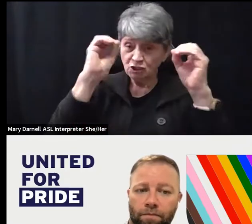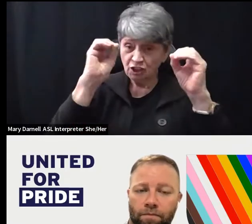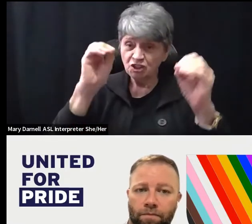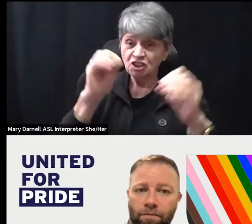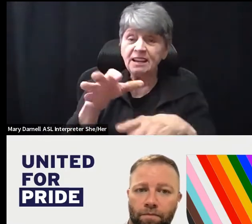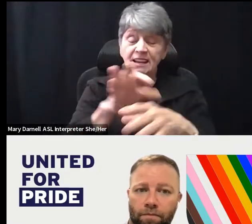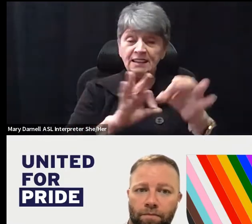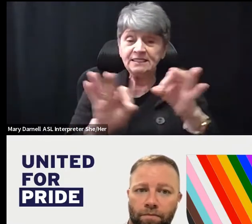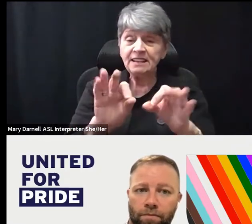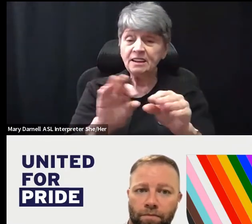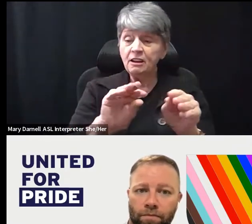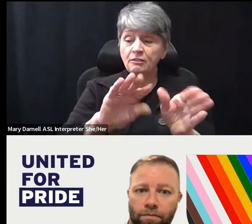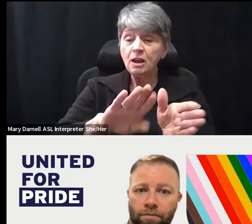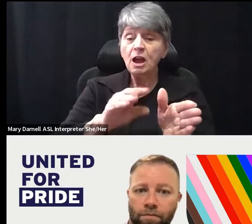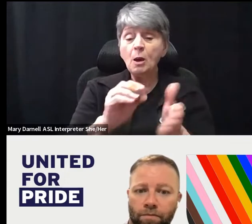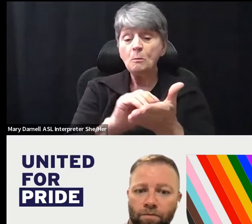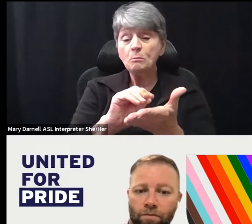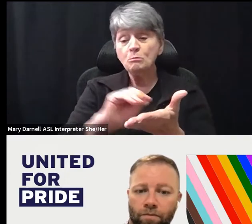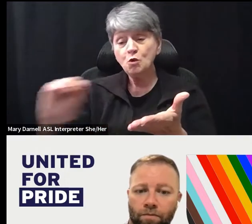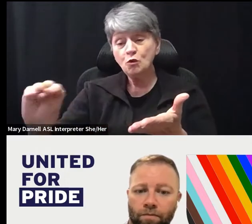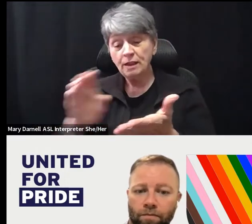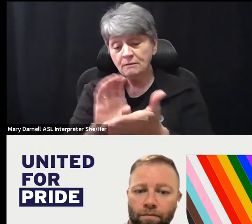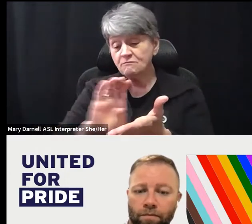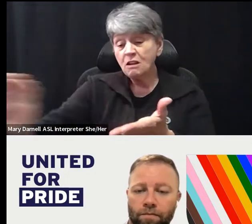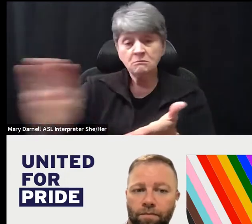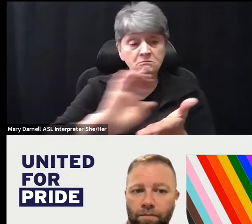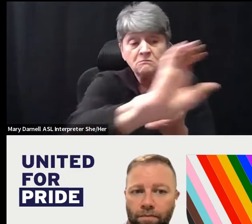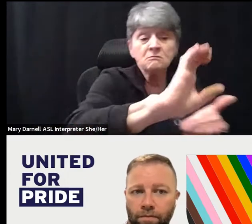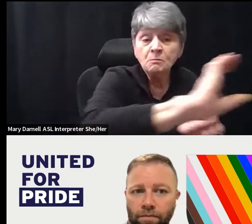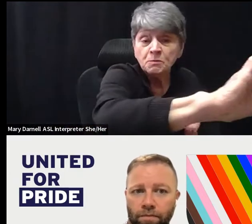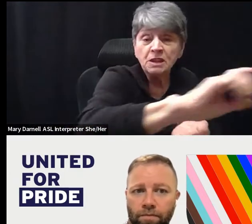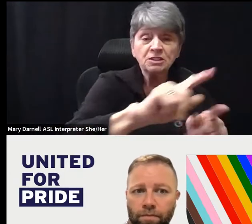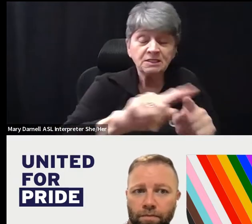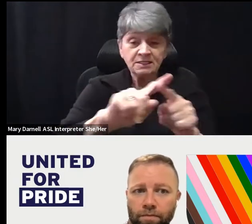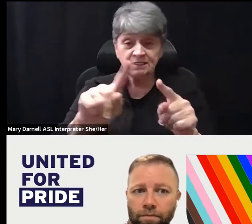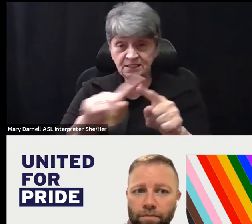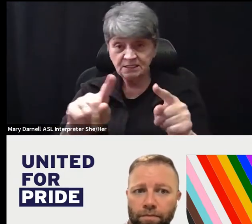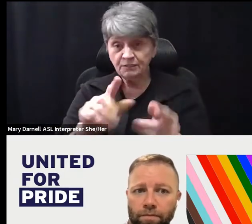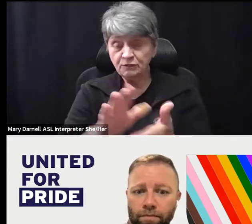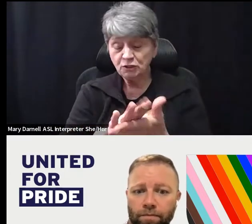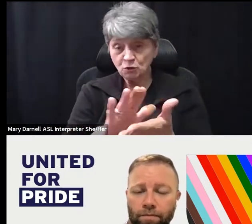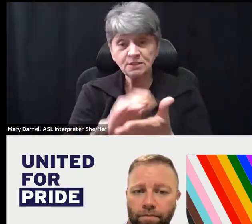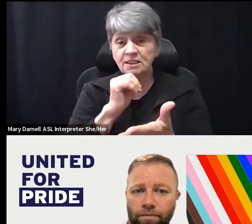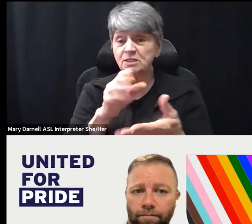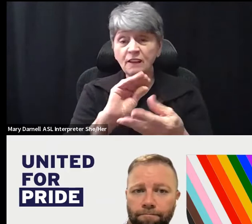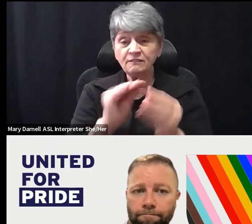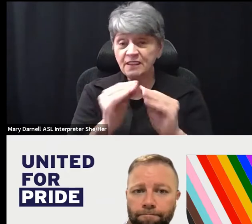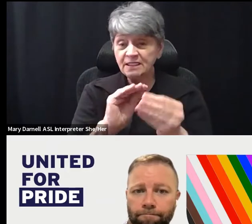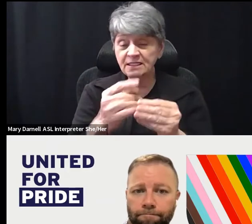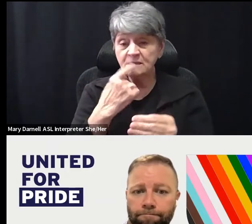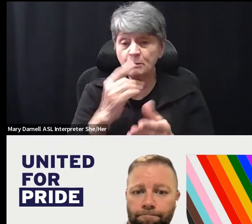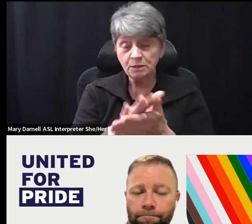money to private schools for a few students. And that's not fixing the public schools. It's just making them worse by taking away their money.